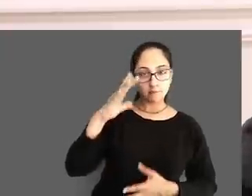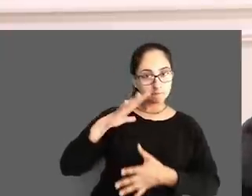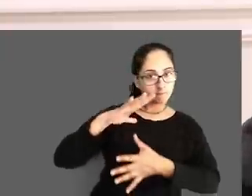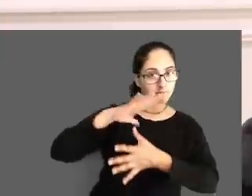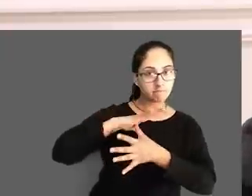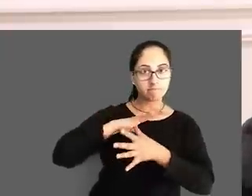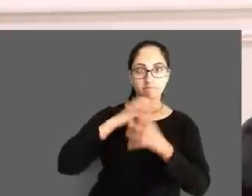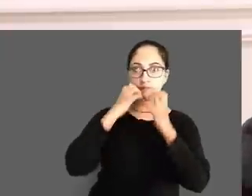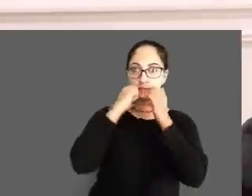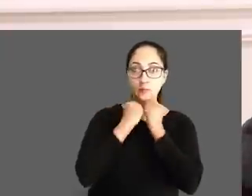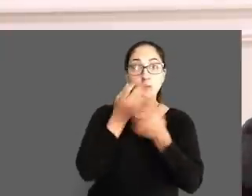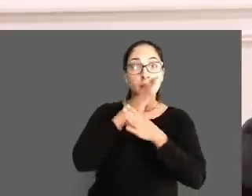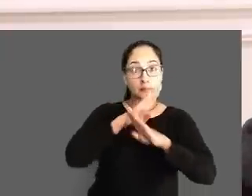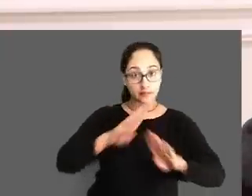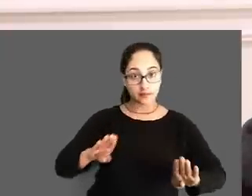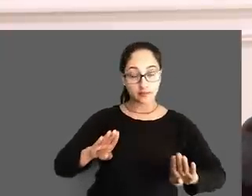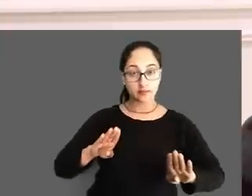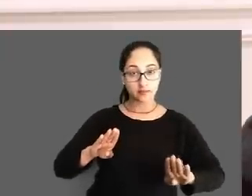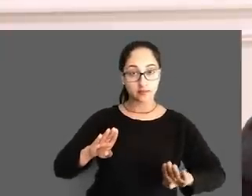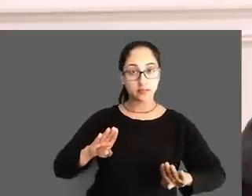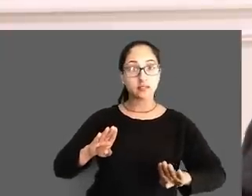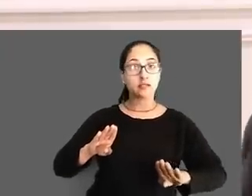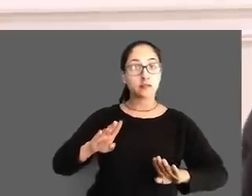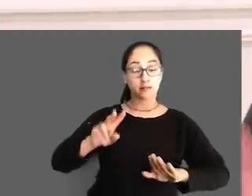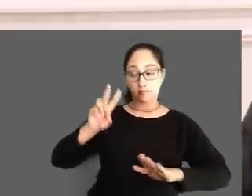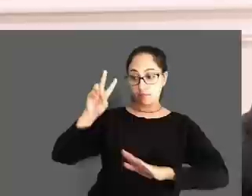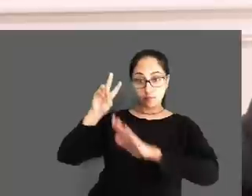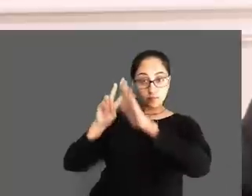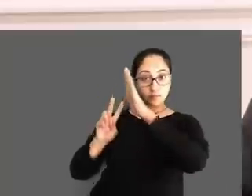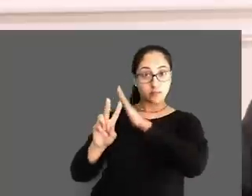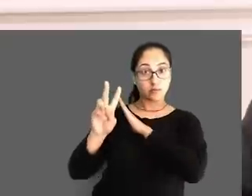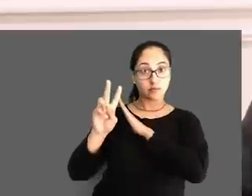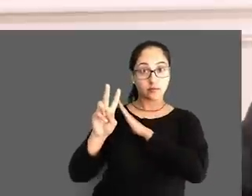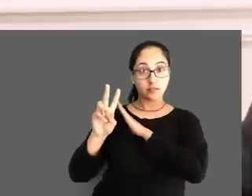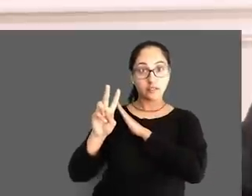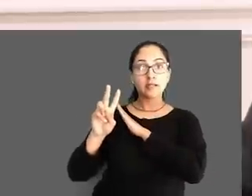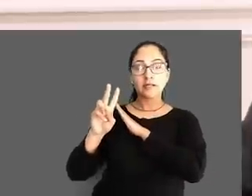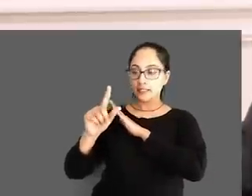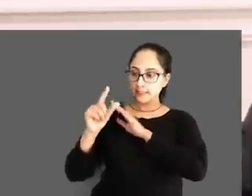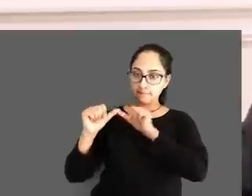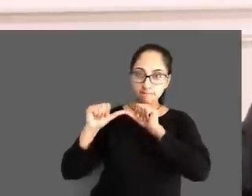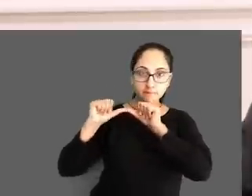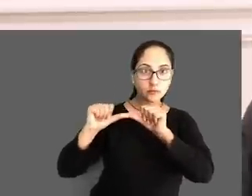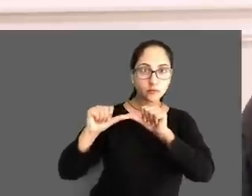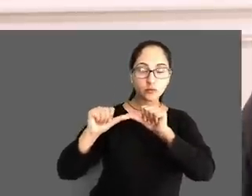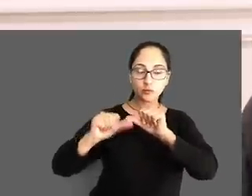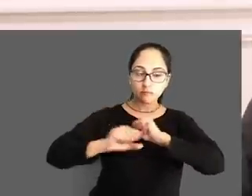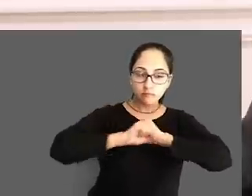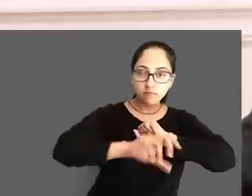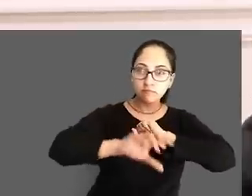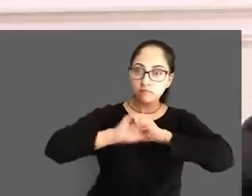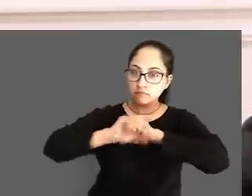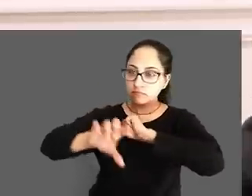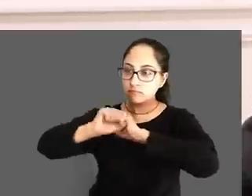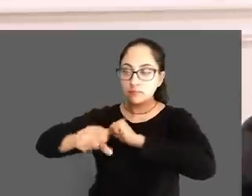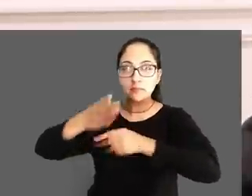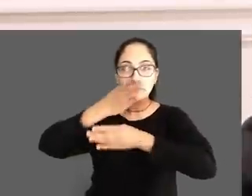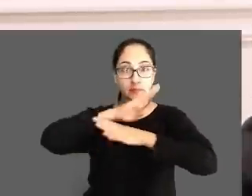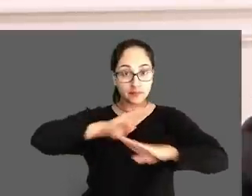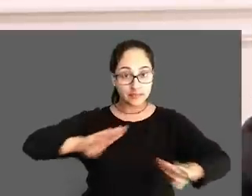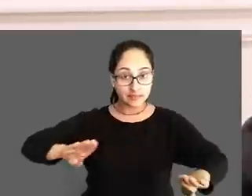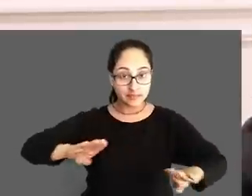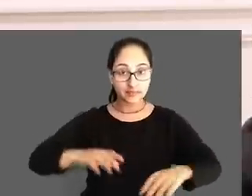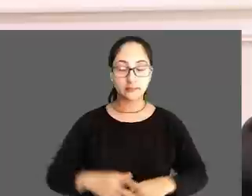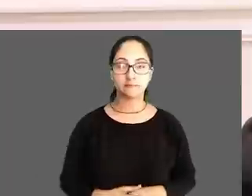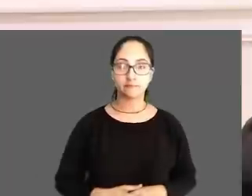Muslims in the world that are living in a variety of contexts. And as Hazir Imam mentioned, living in